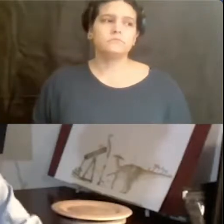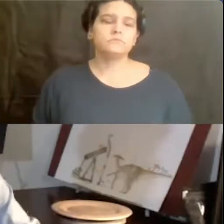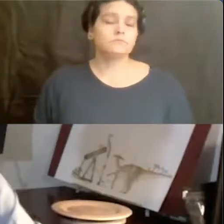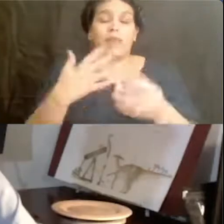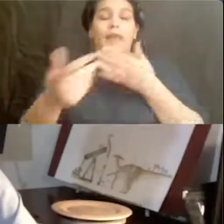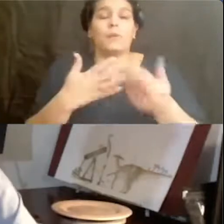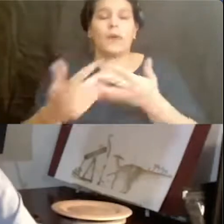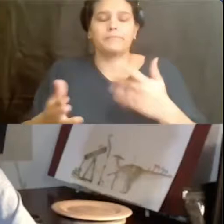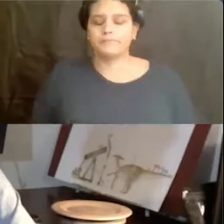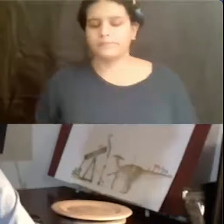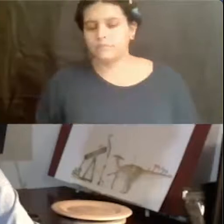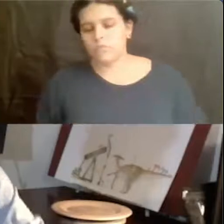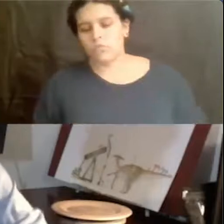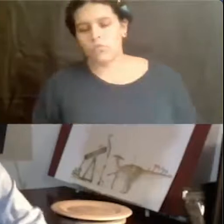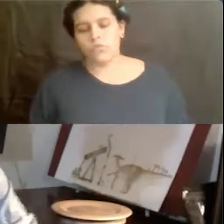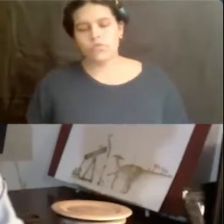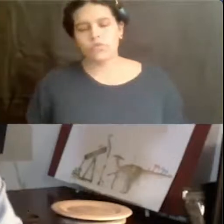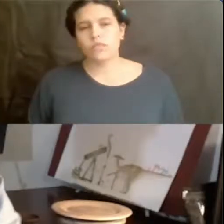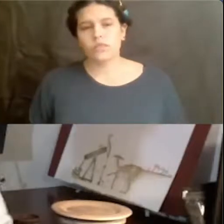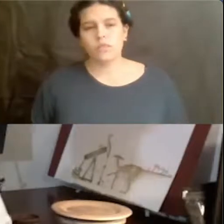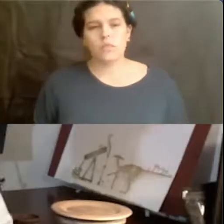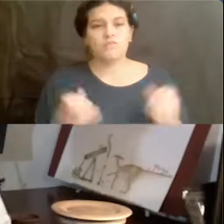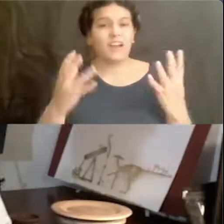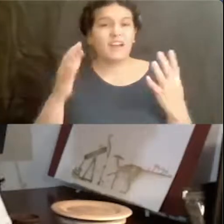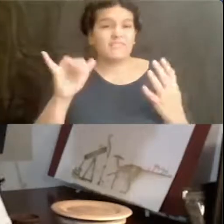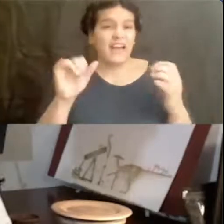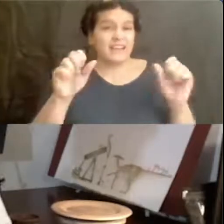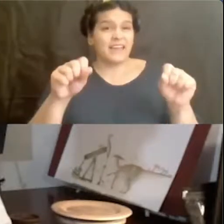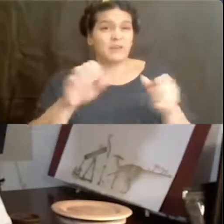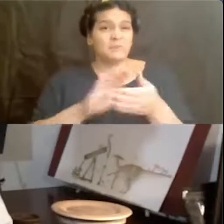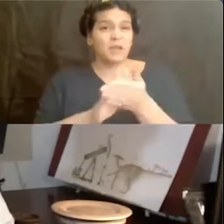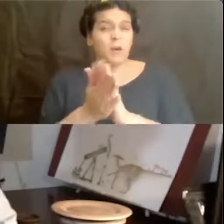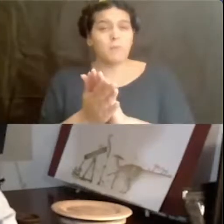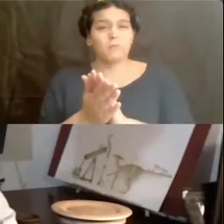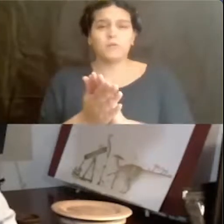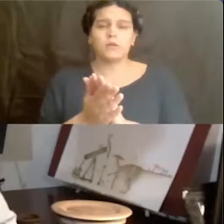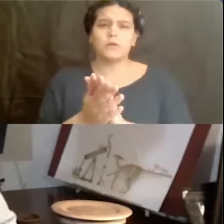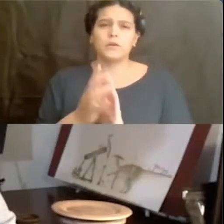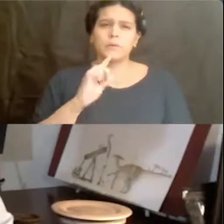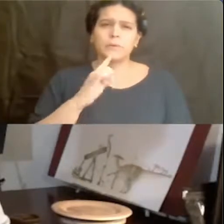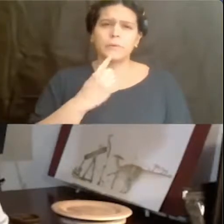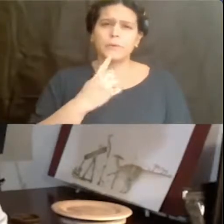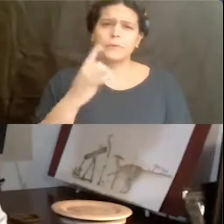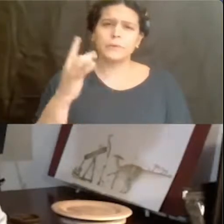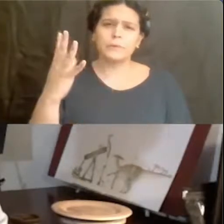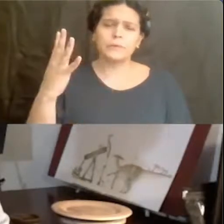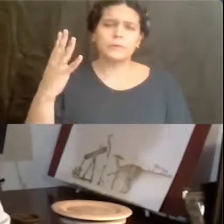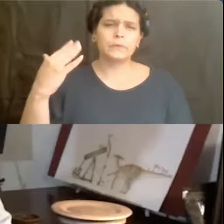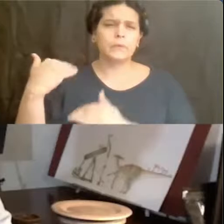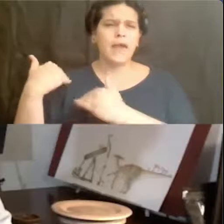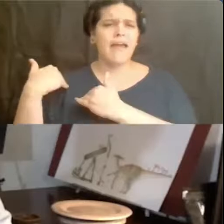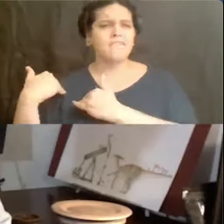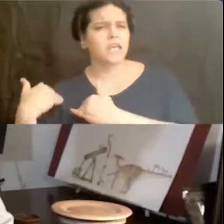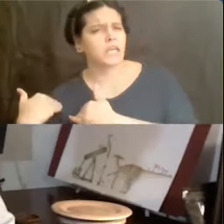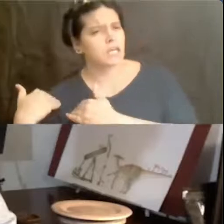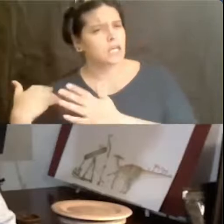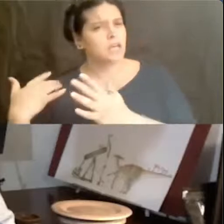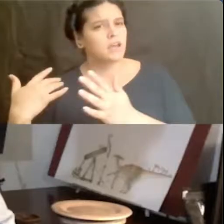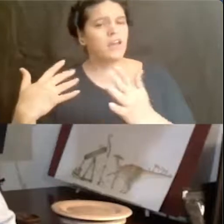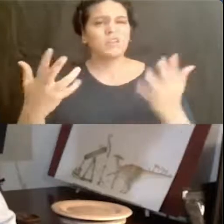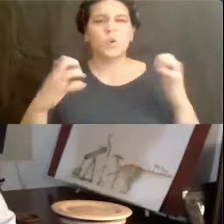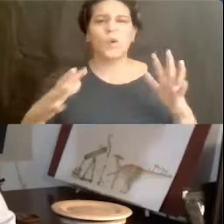anyways, a lot of that can get pretty heavy, and so I don't want to spend too much time in talking about